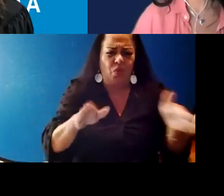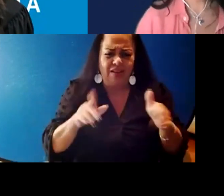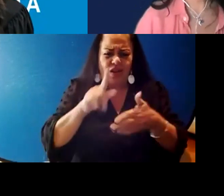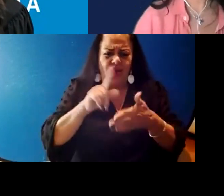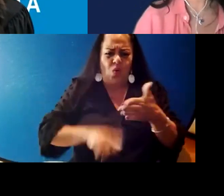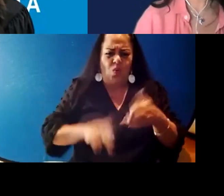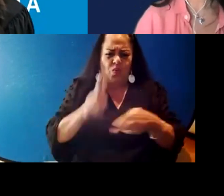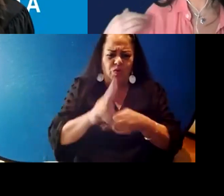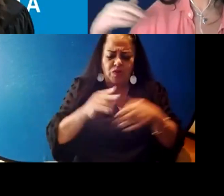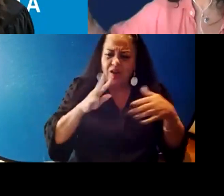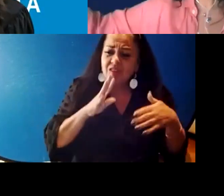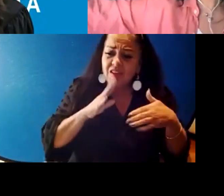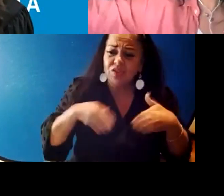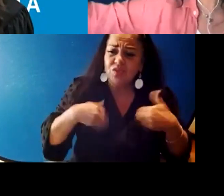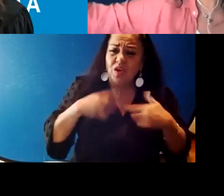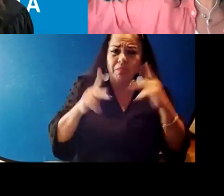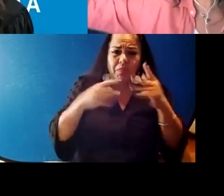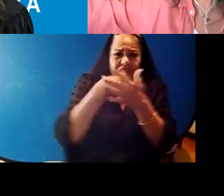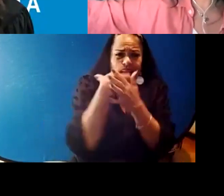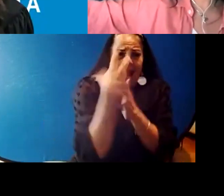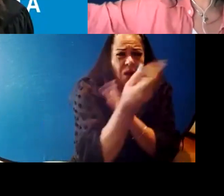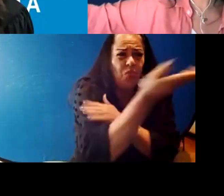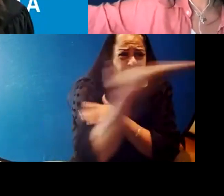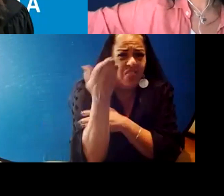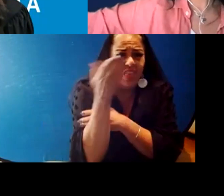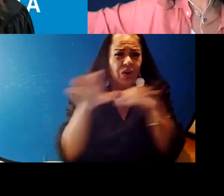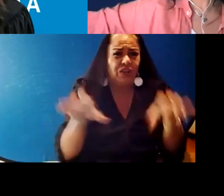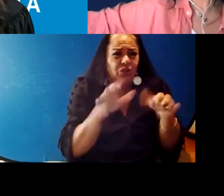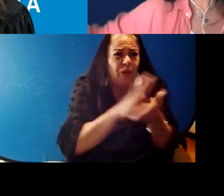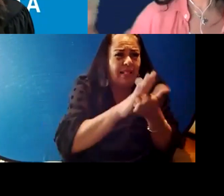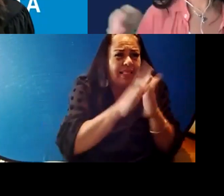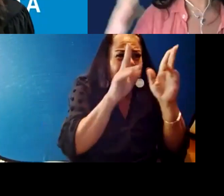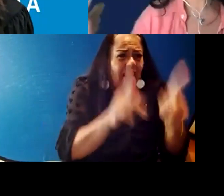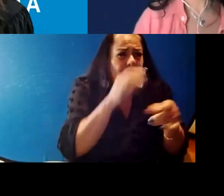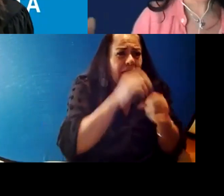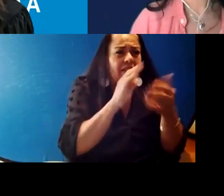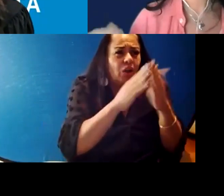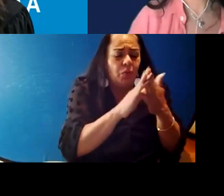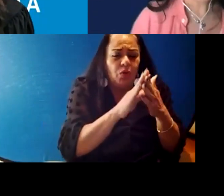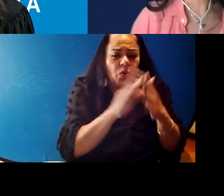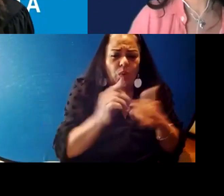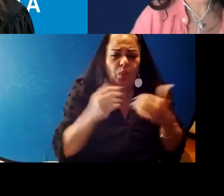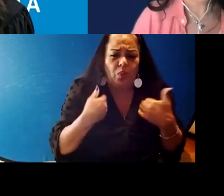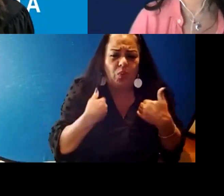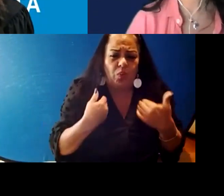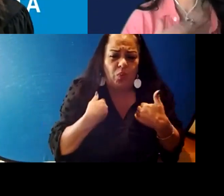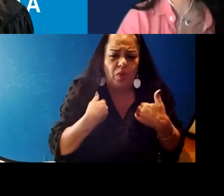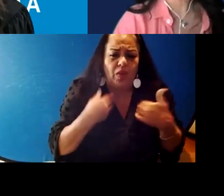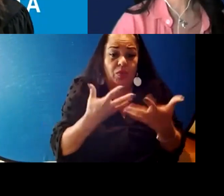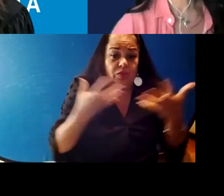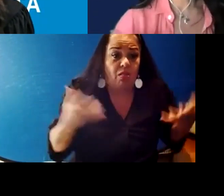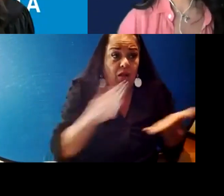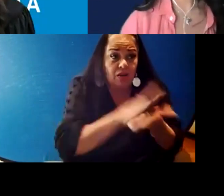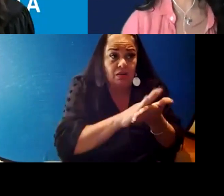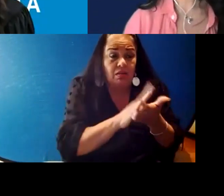talking to young people in community to get out there and start doing the cleanup in community after, well, we had an uprising, so there was a lot to clean up, but, you